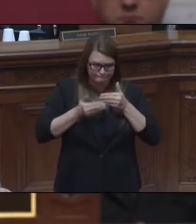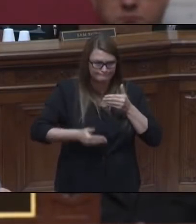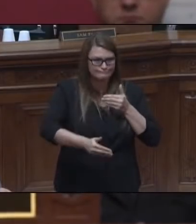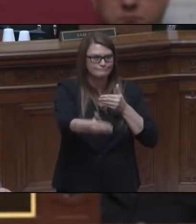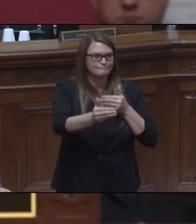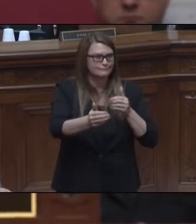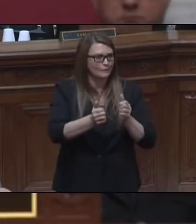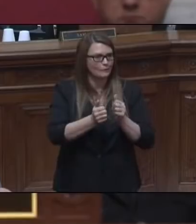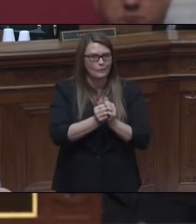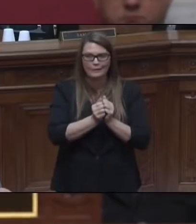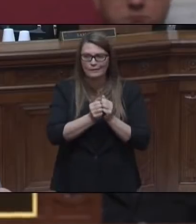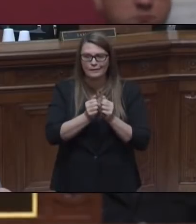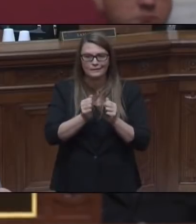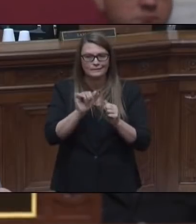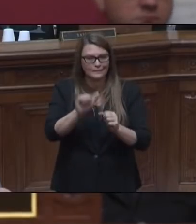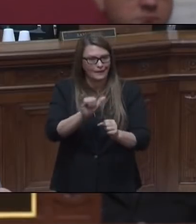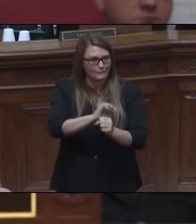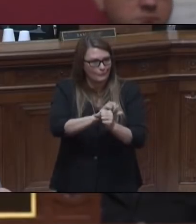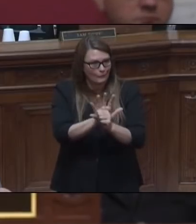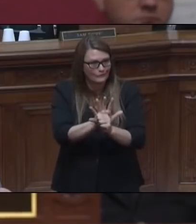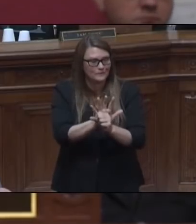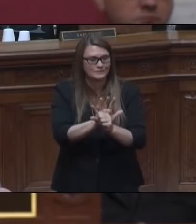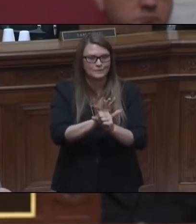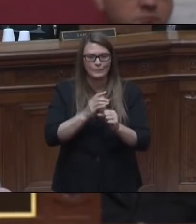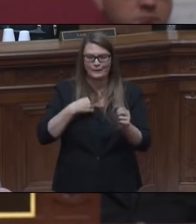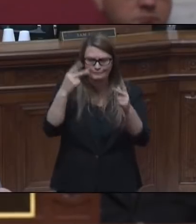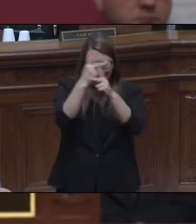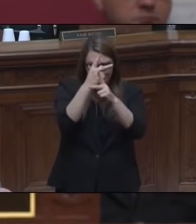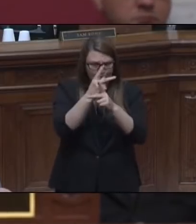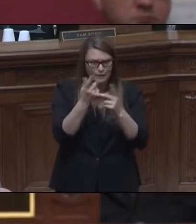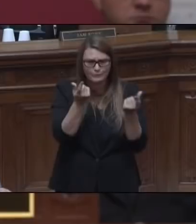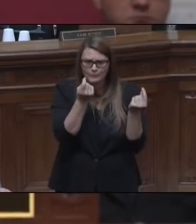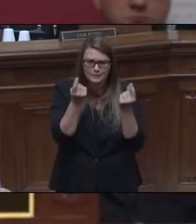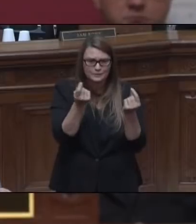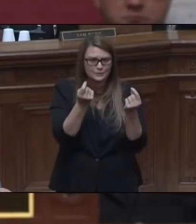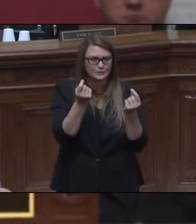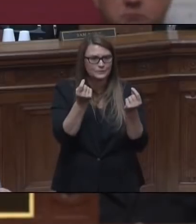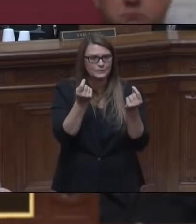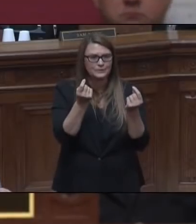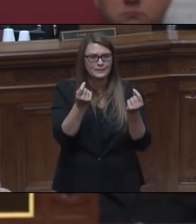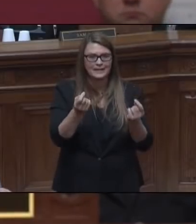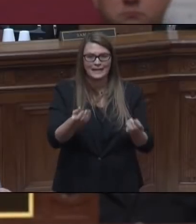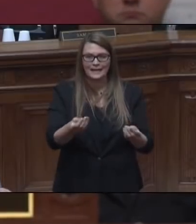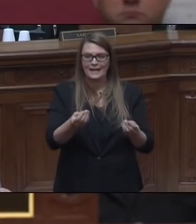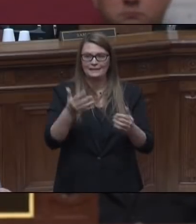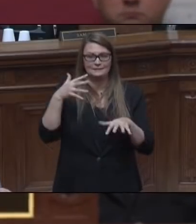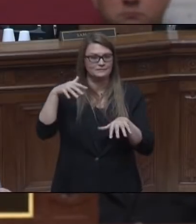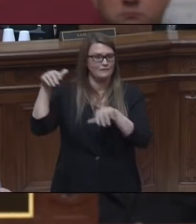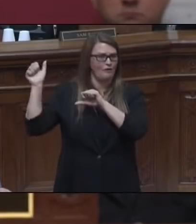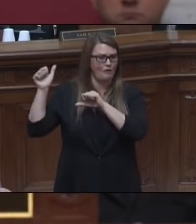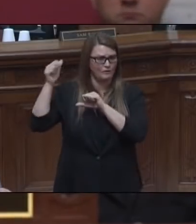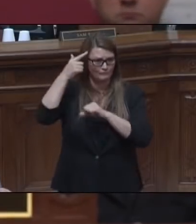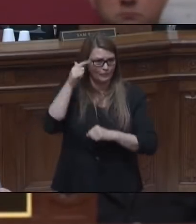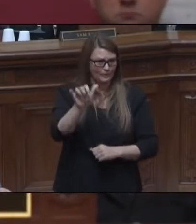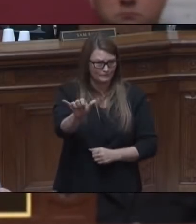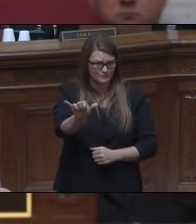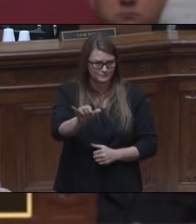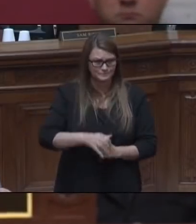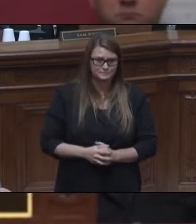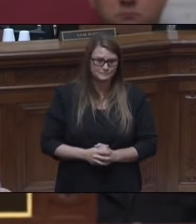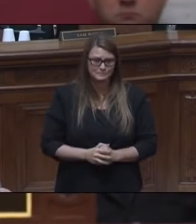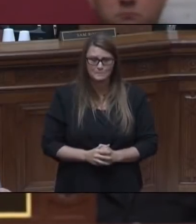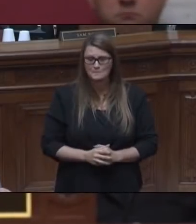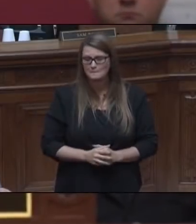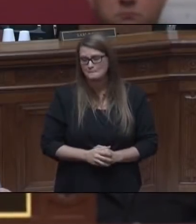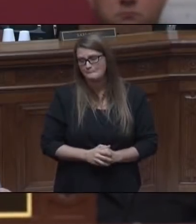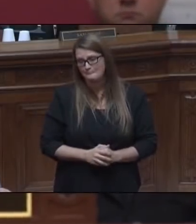got to figure a way to live with it until the really smart people figure it out and it leaves us forever. Now, with all of that,